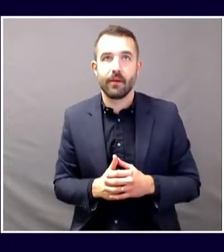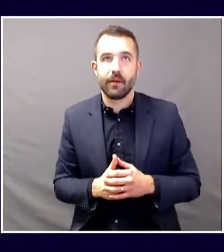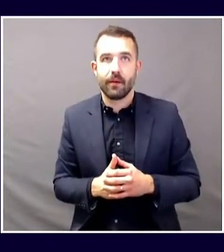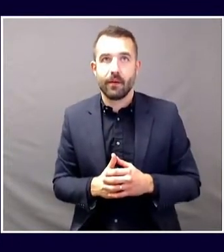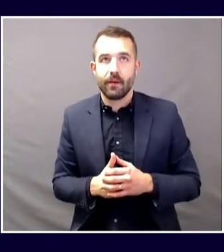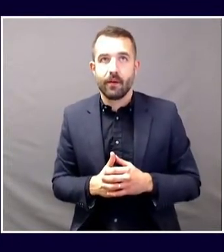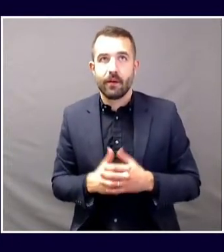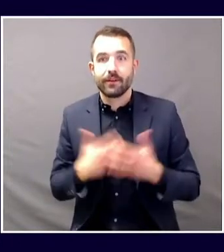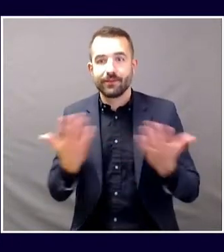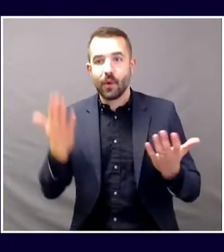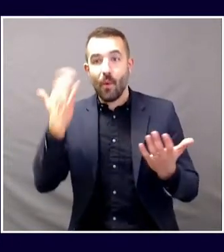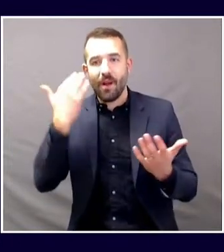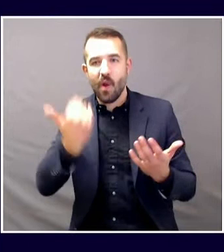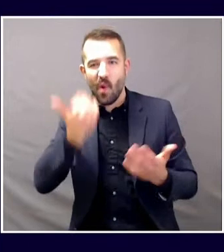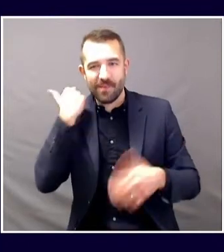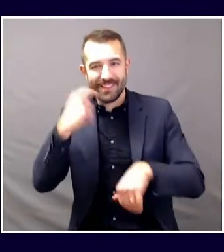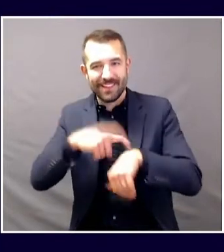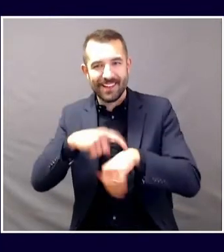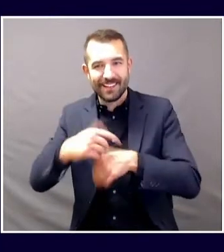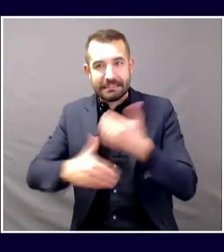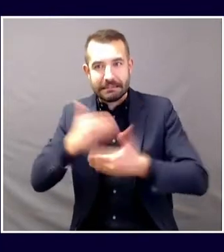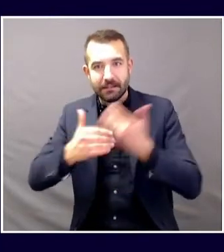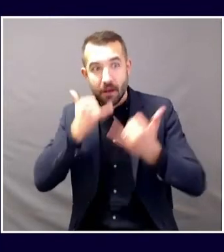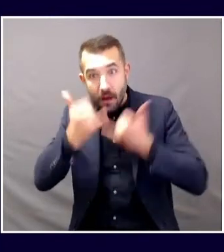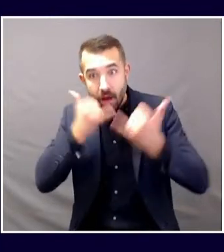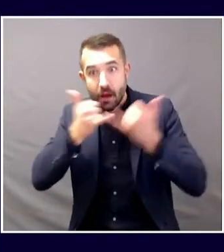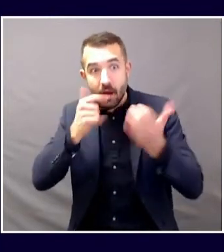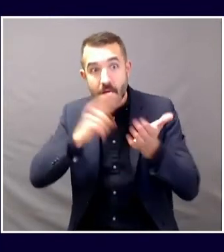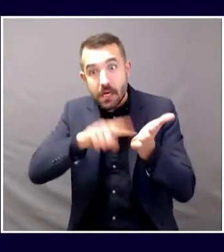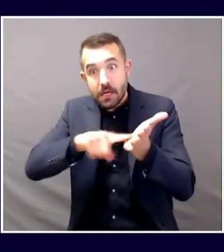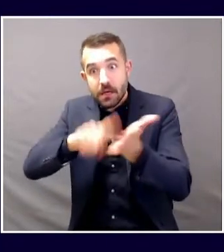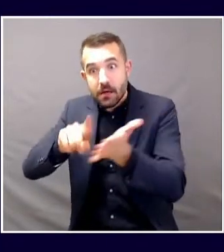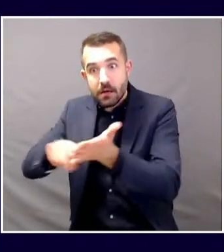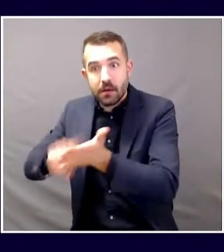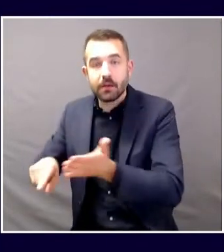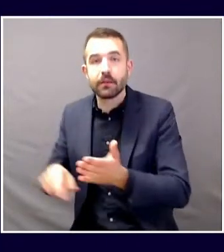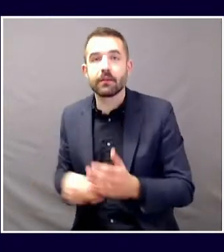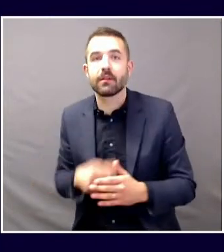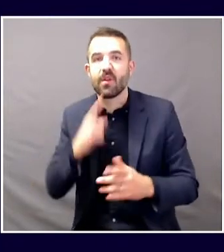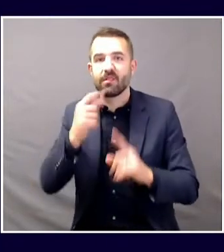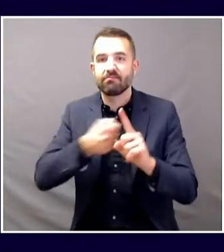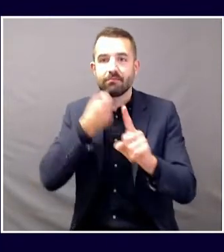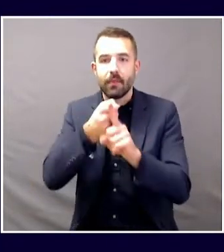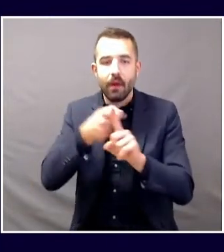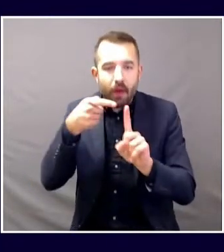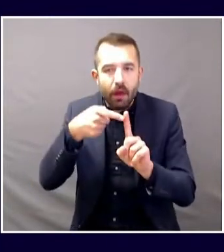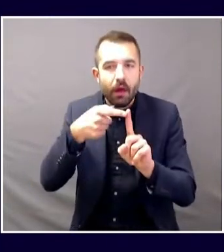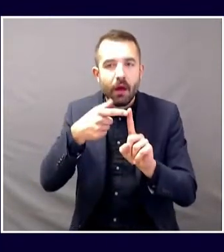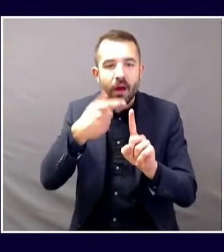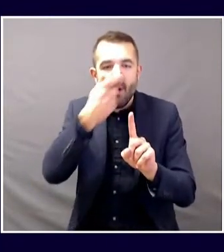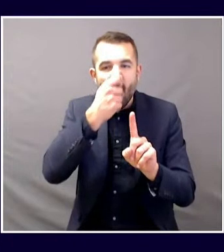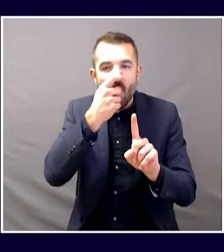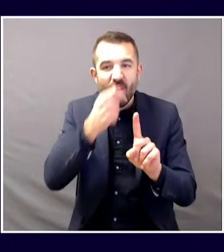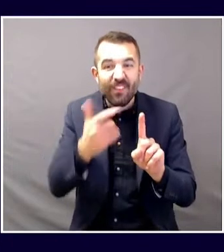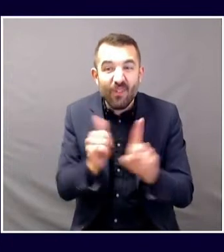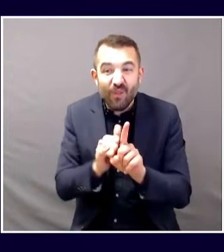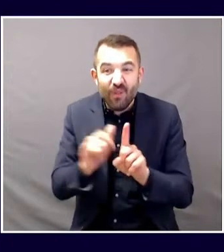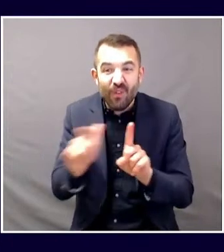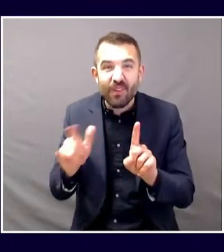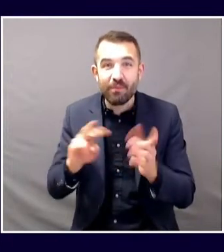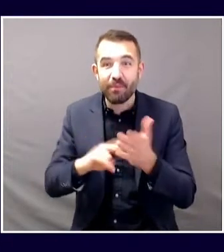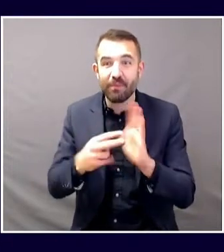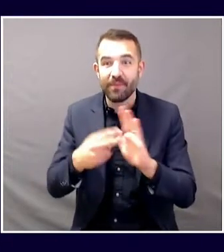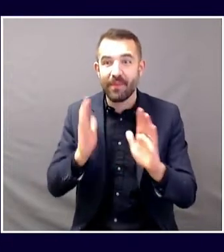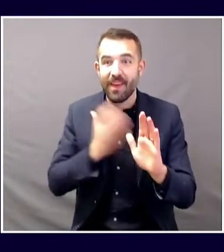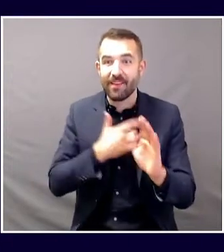cold now, but also that there are challenges coming, and we need to preserve public health resources for